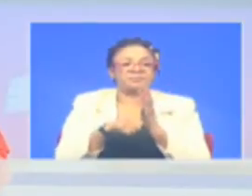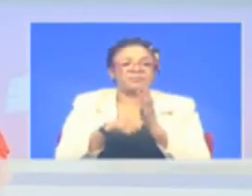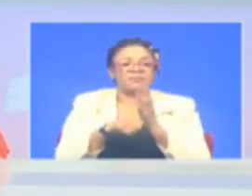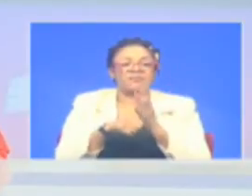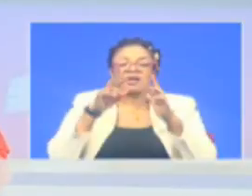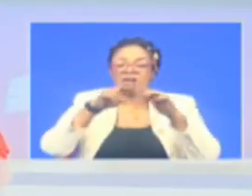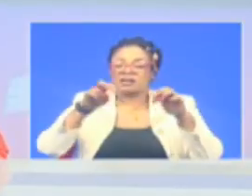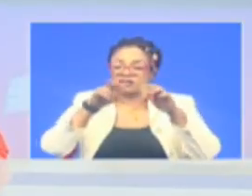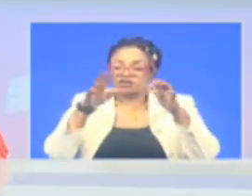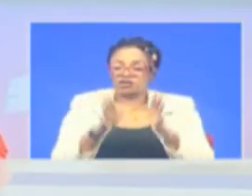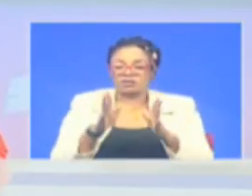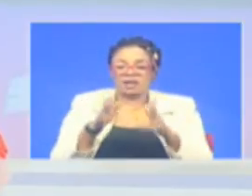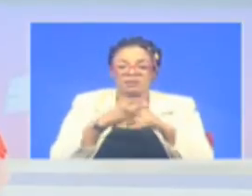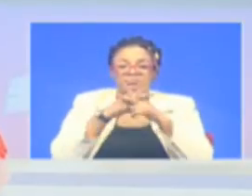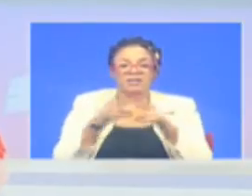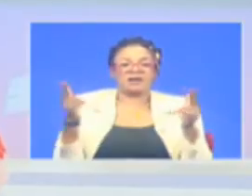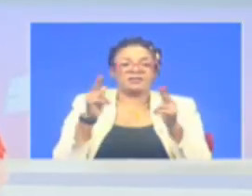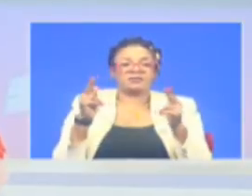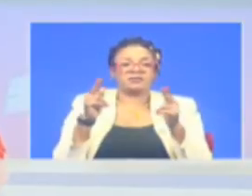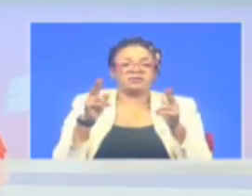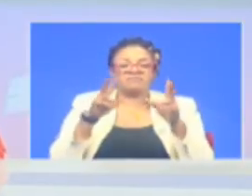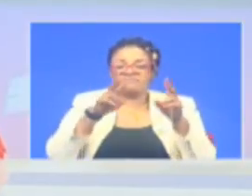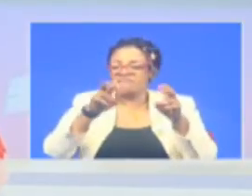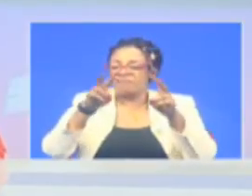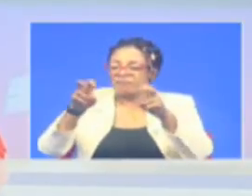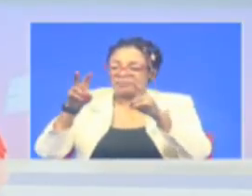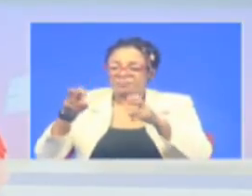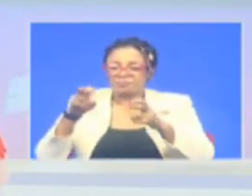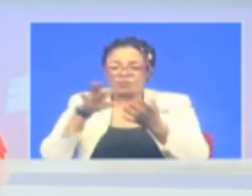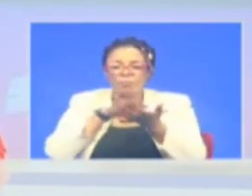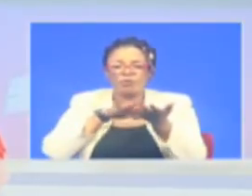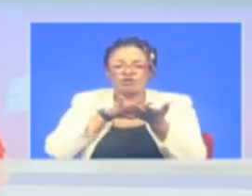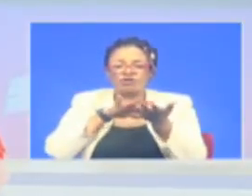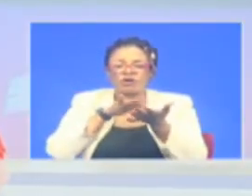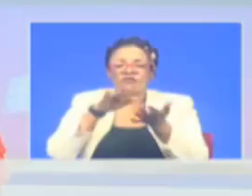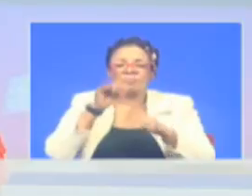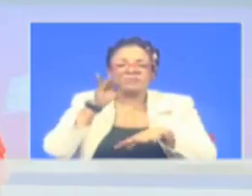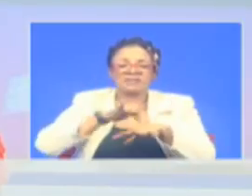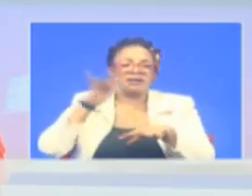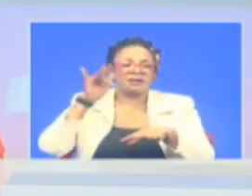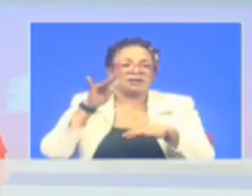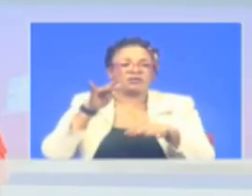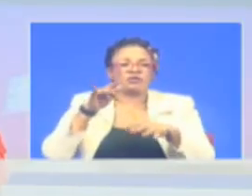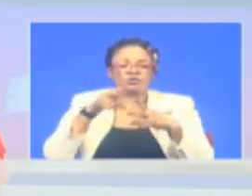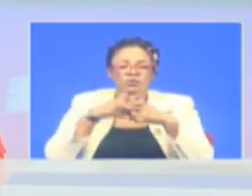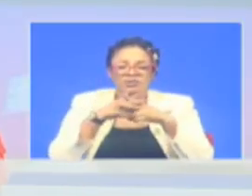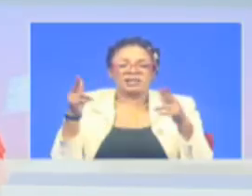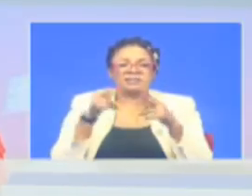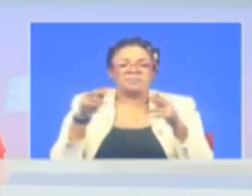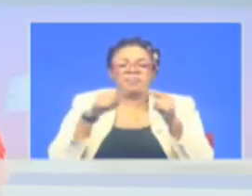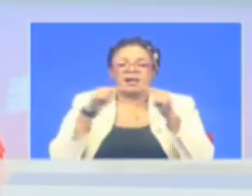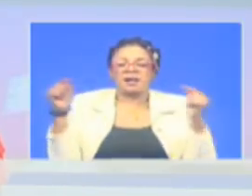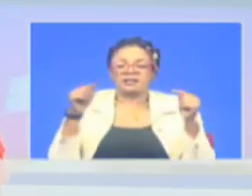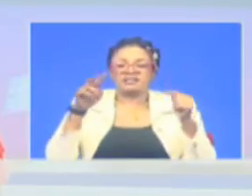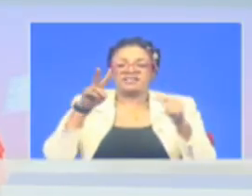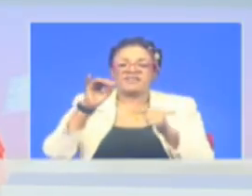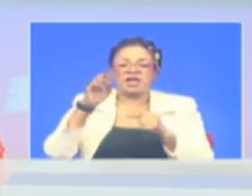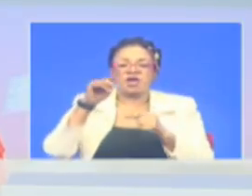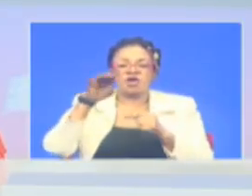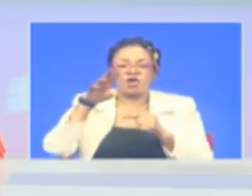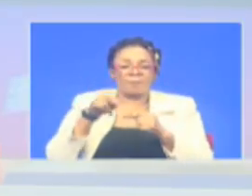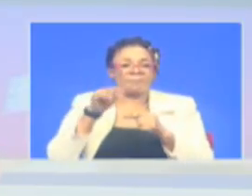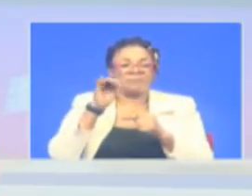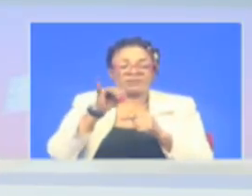have begun collecting venom from snakes in the area to begin local production of anti-venom. Well, this will provide reprieve